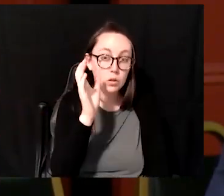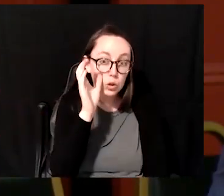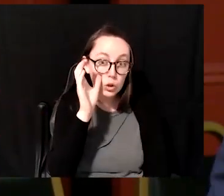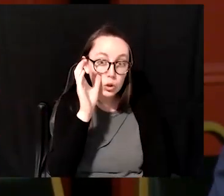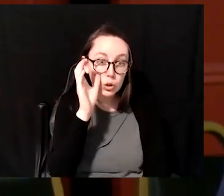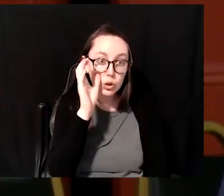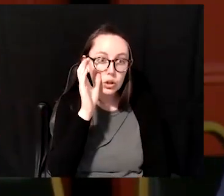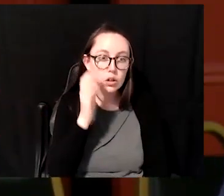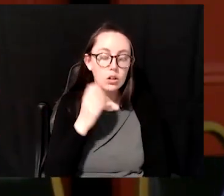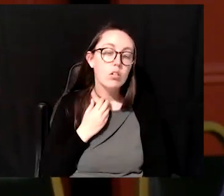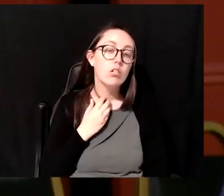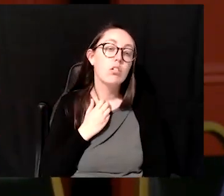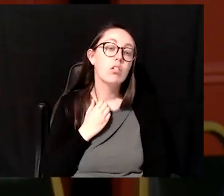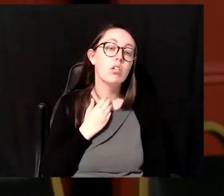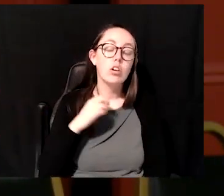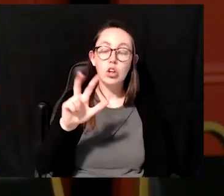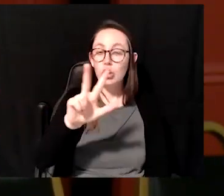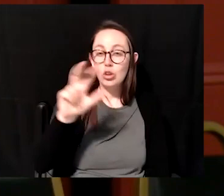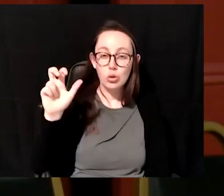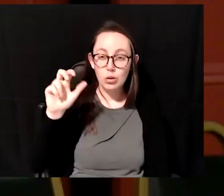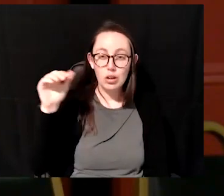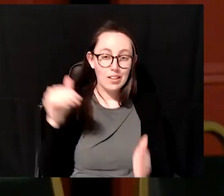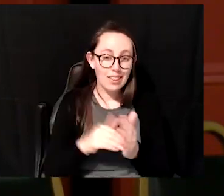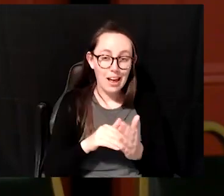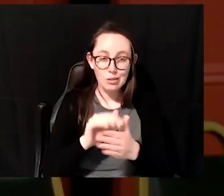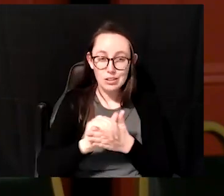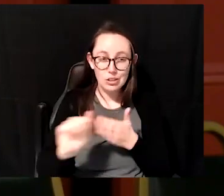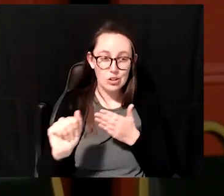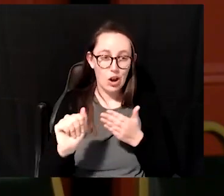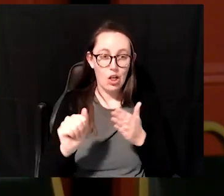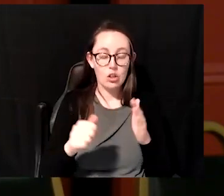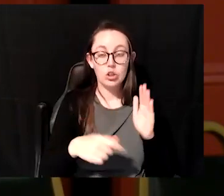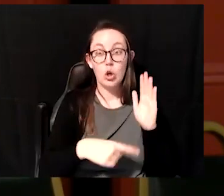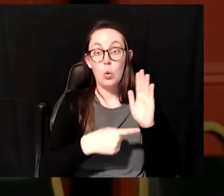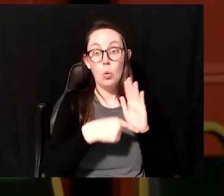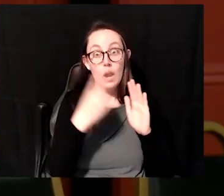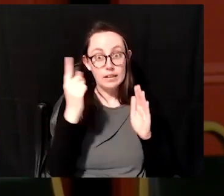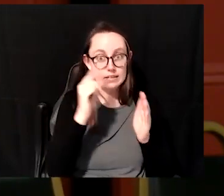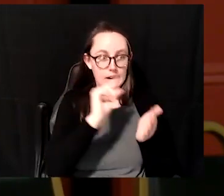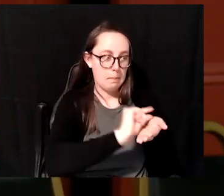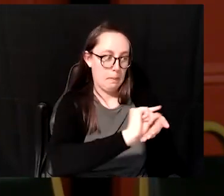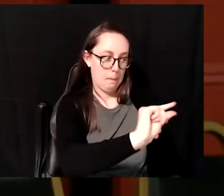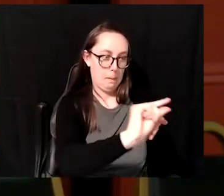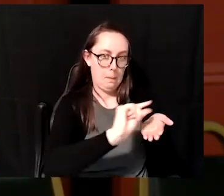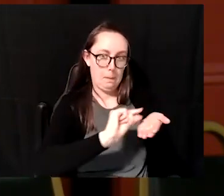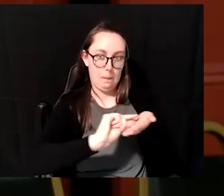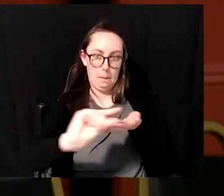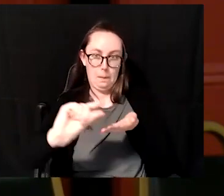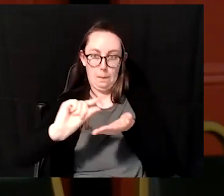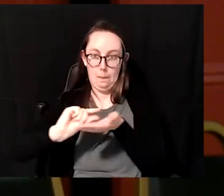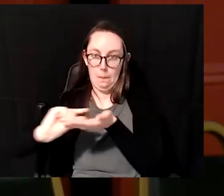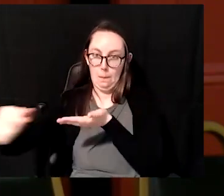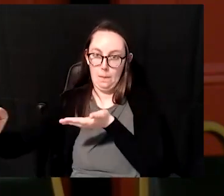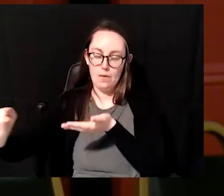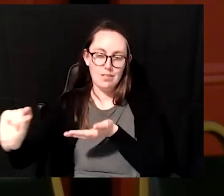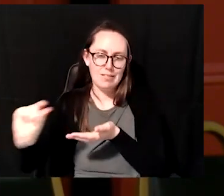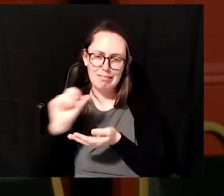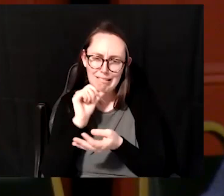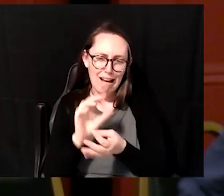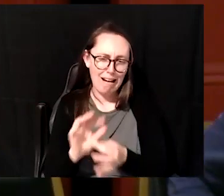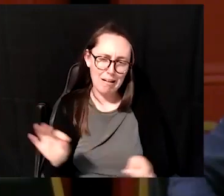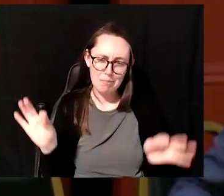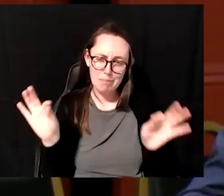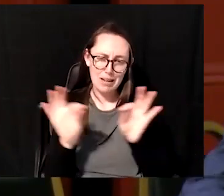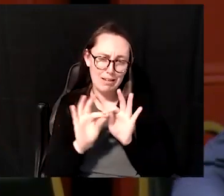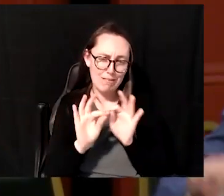350 000 one time split up is not a meaningful um amount of funding or like